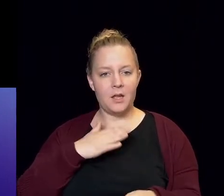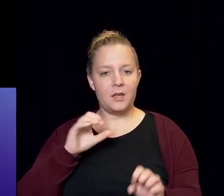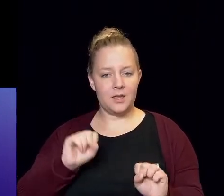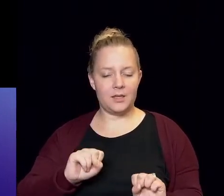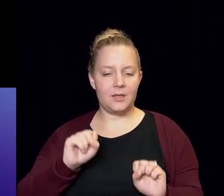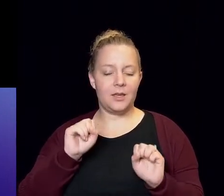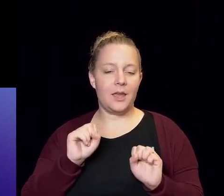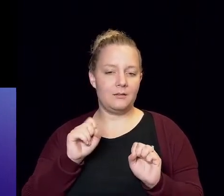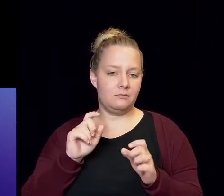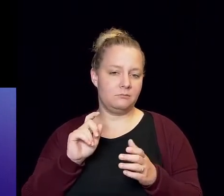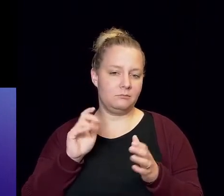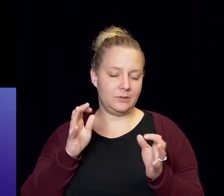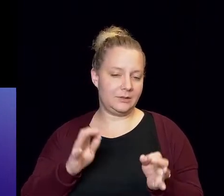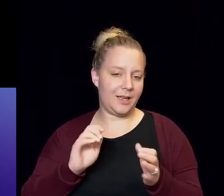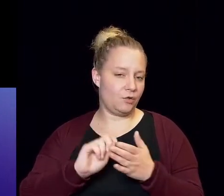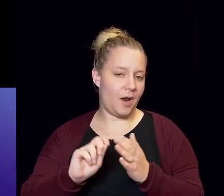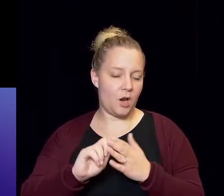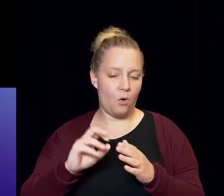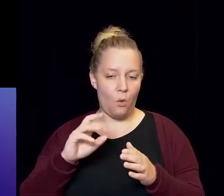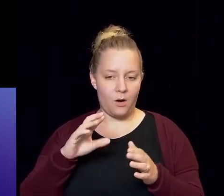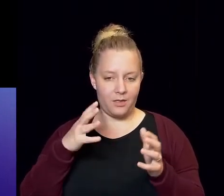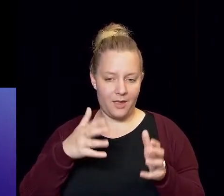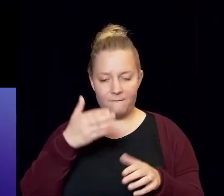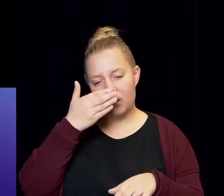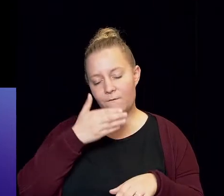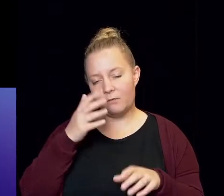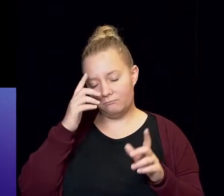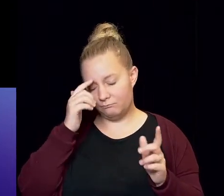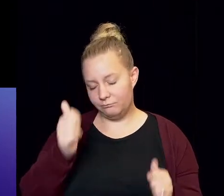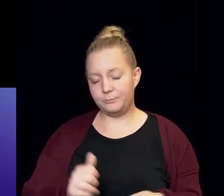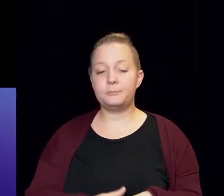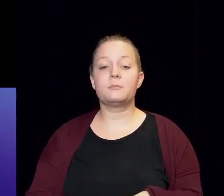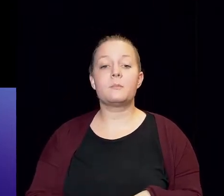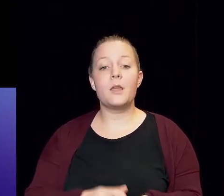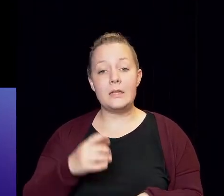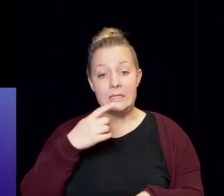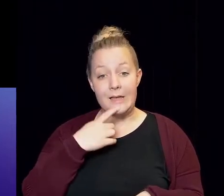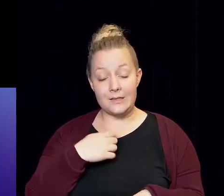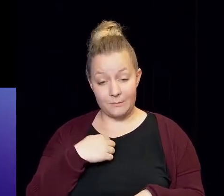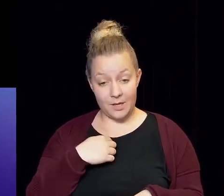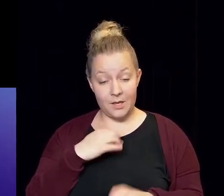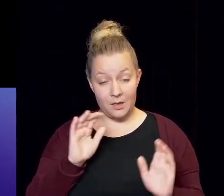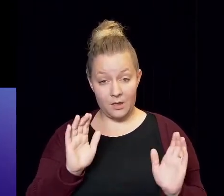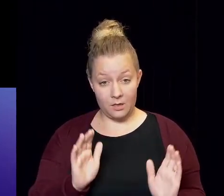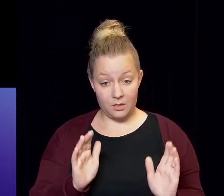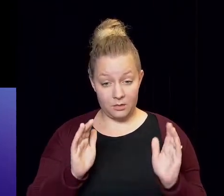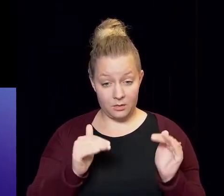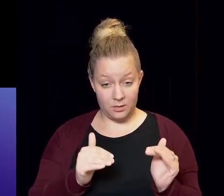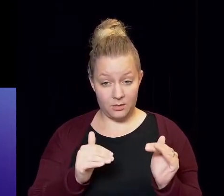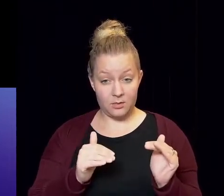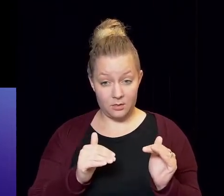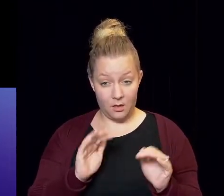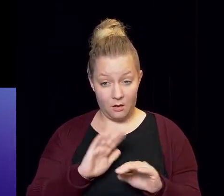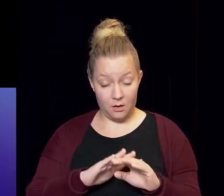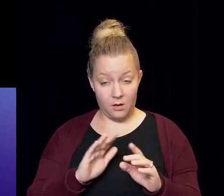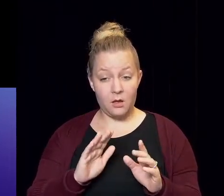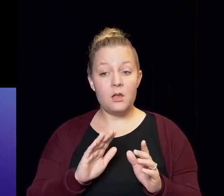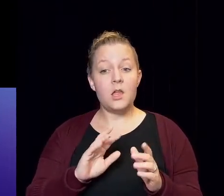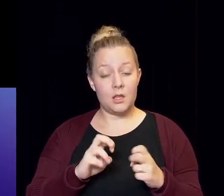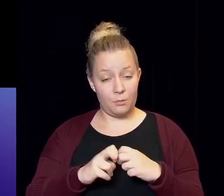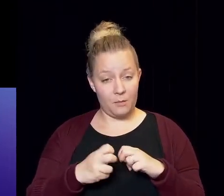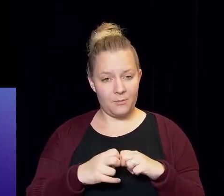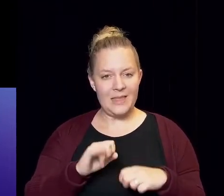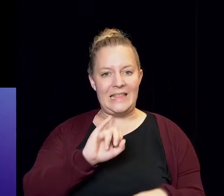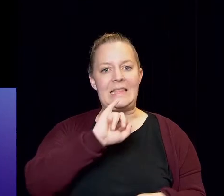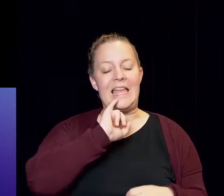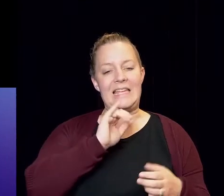of yours, your choice. It tells us by the box that's on our problem that the is part is the